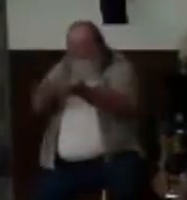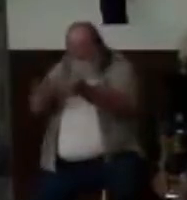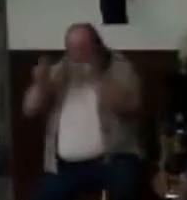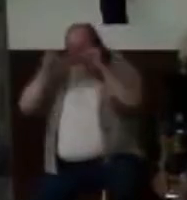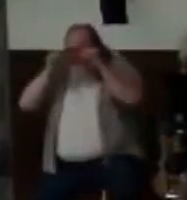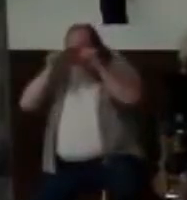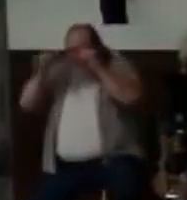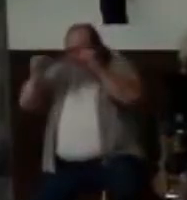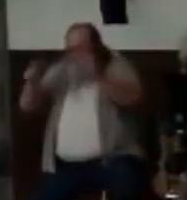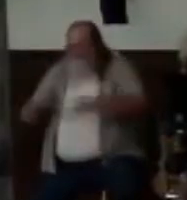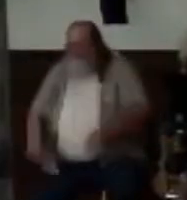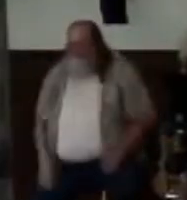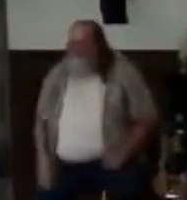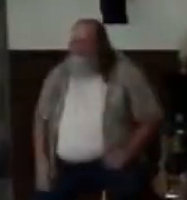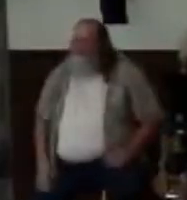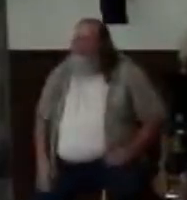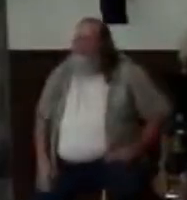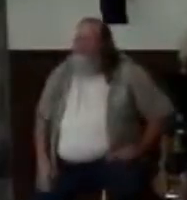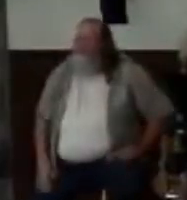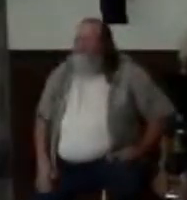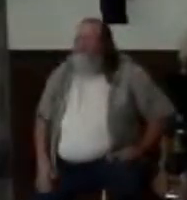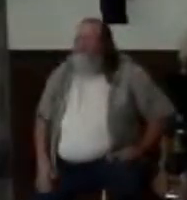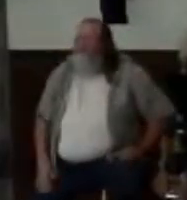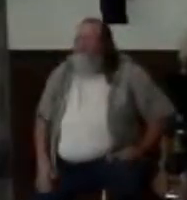It says so in